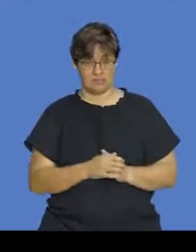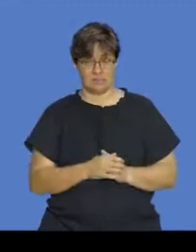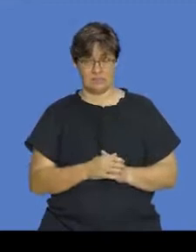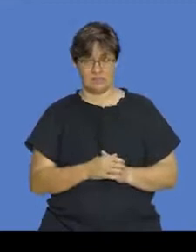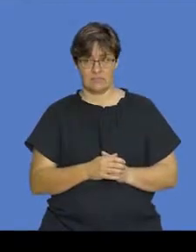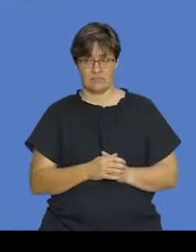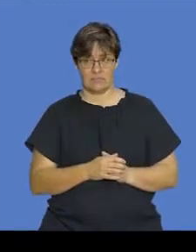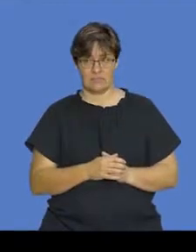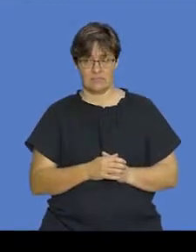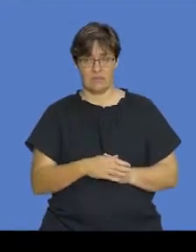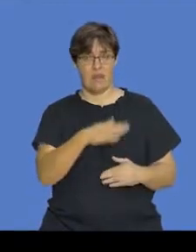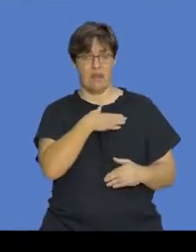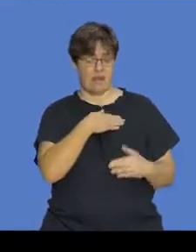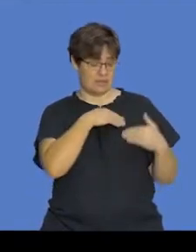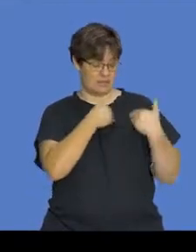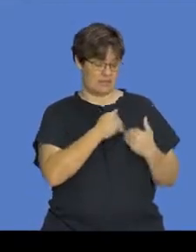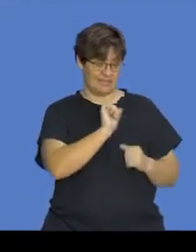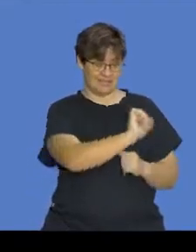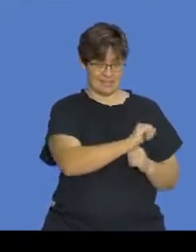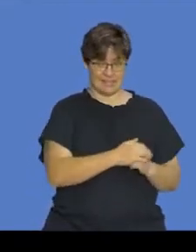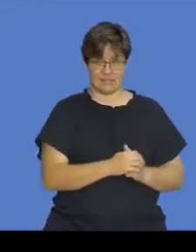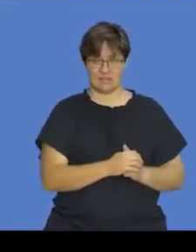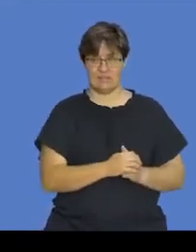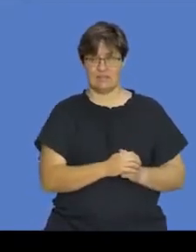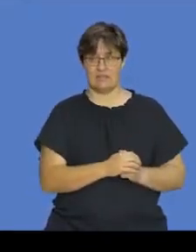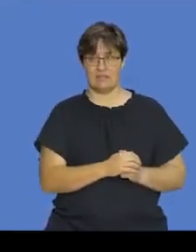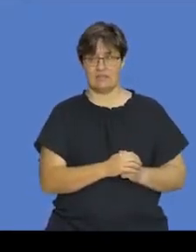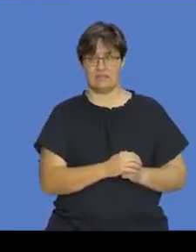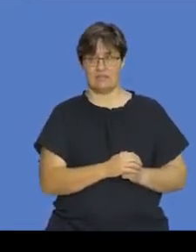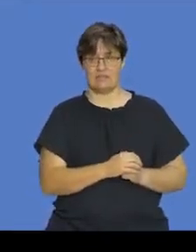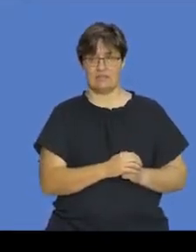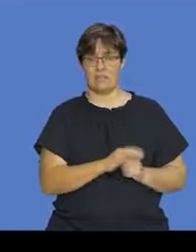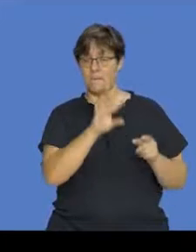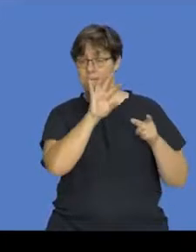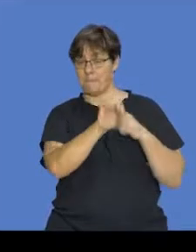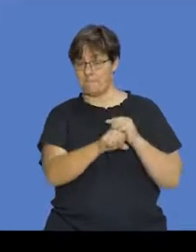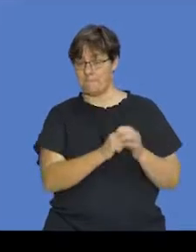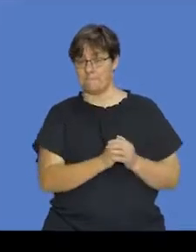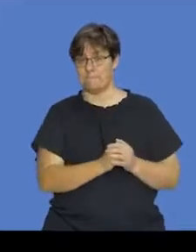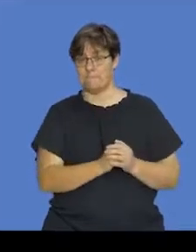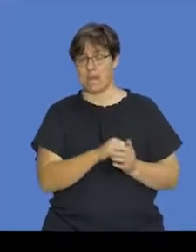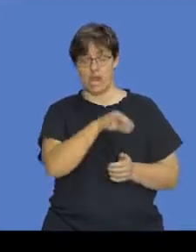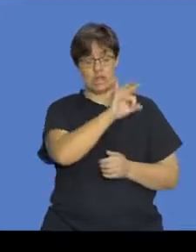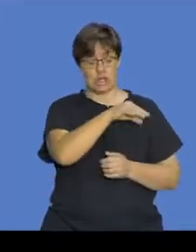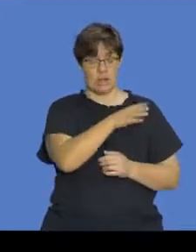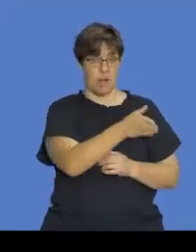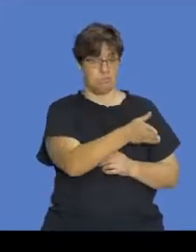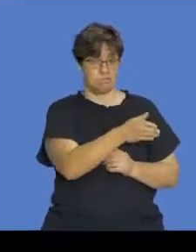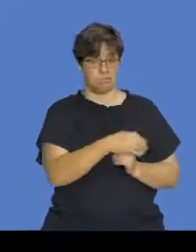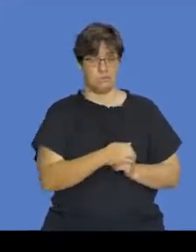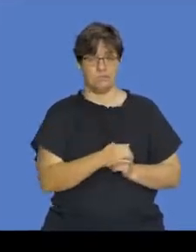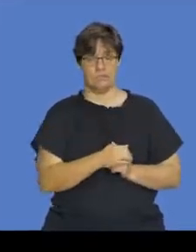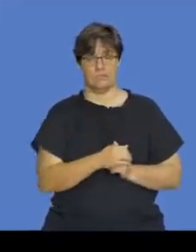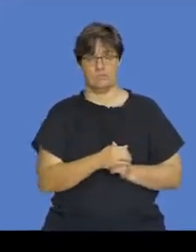the ones that are the hearts over here, the little hearts, and I recognize that there were 13 of those, and